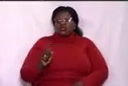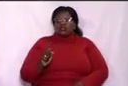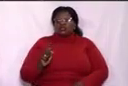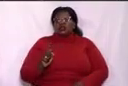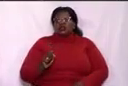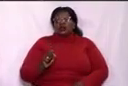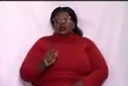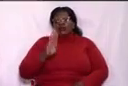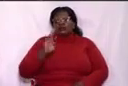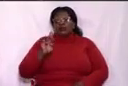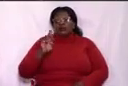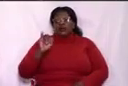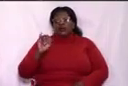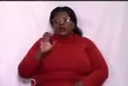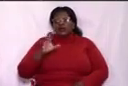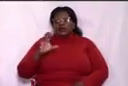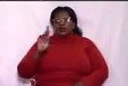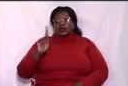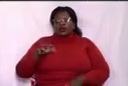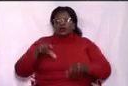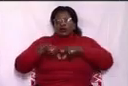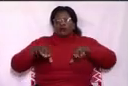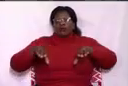in a house shape.